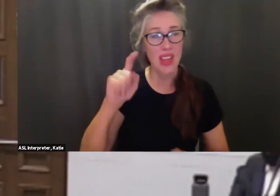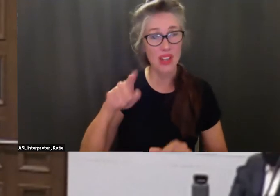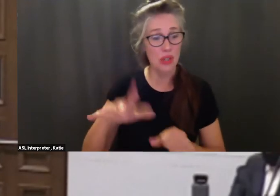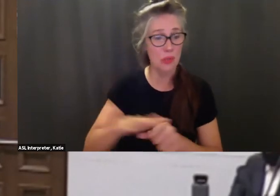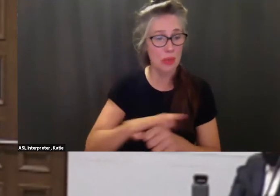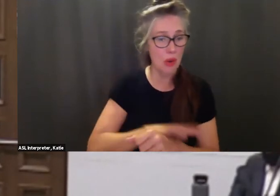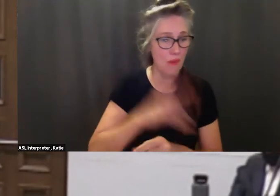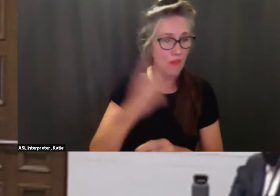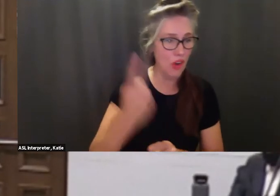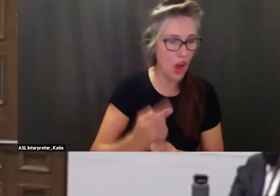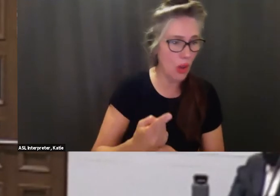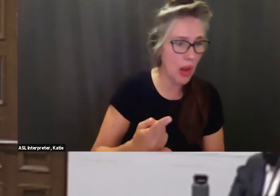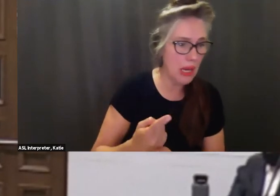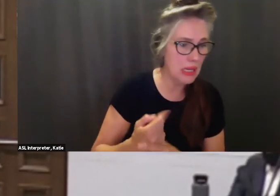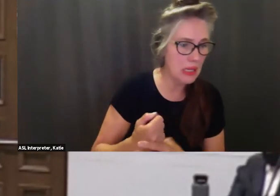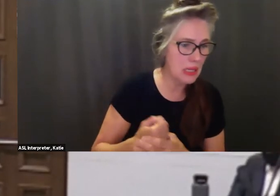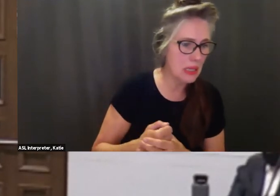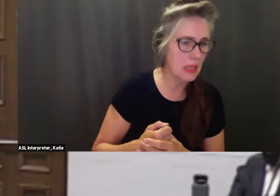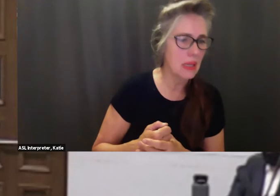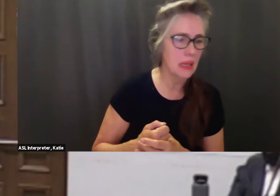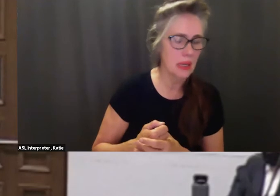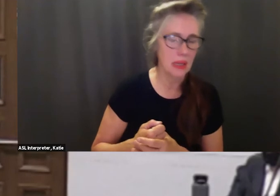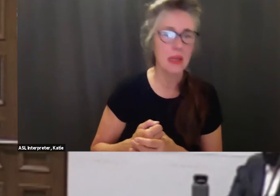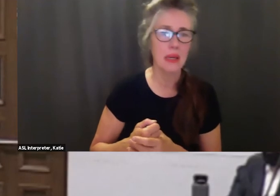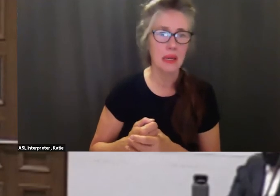am I off base?